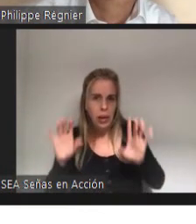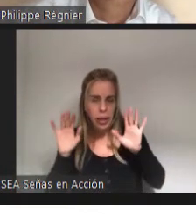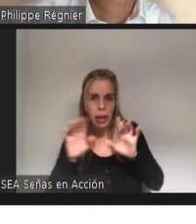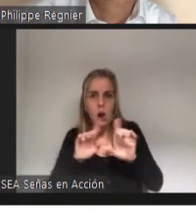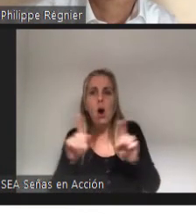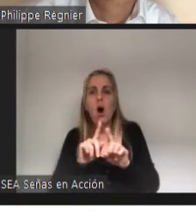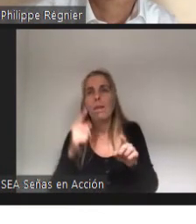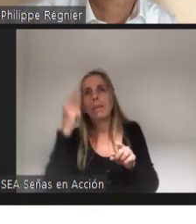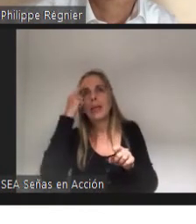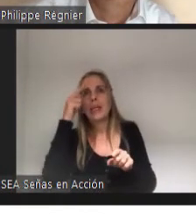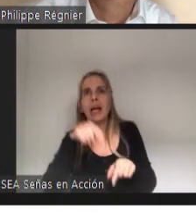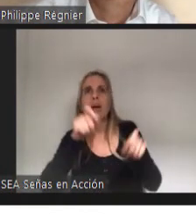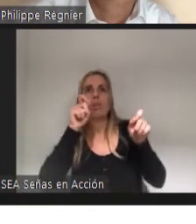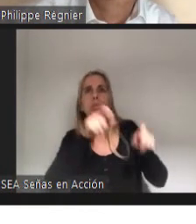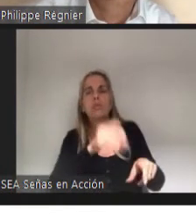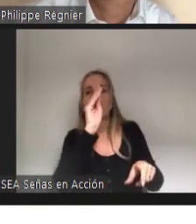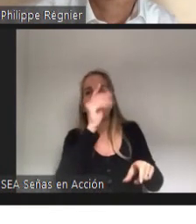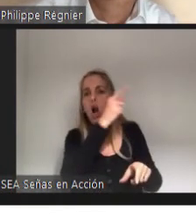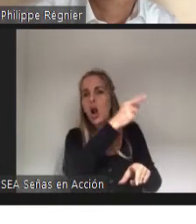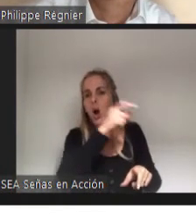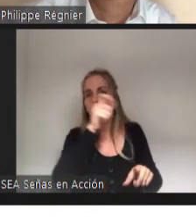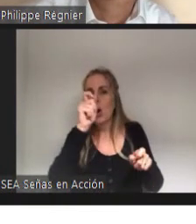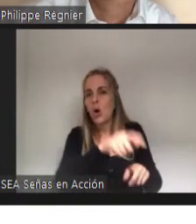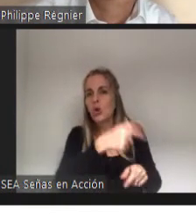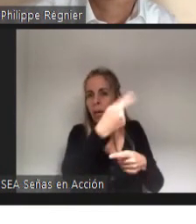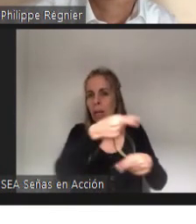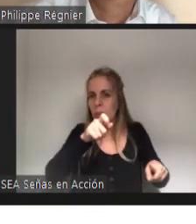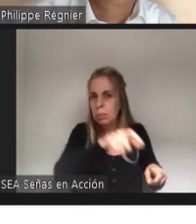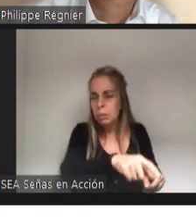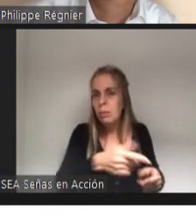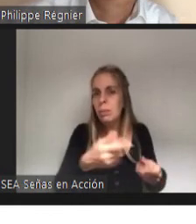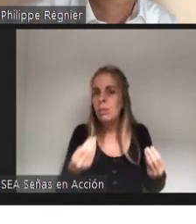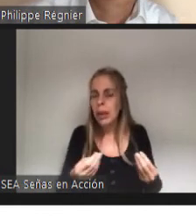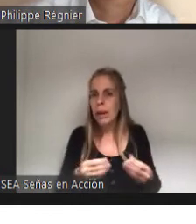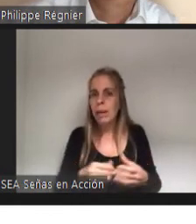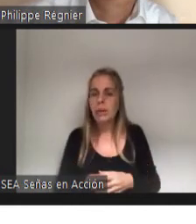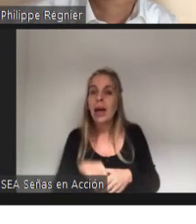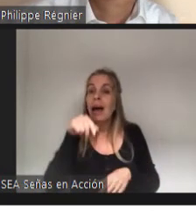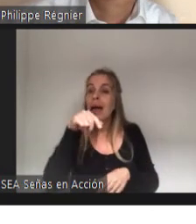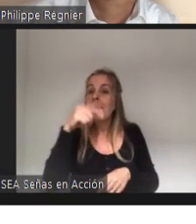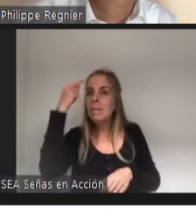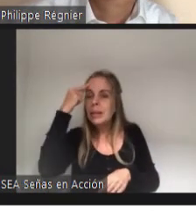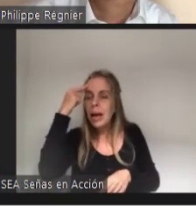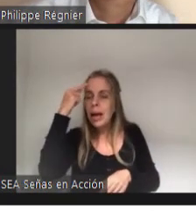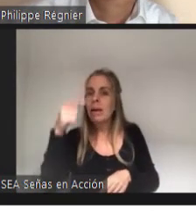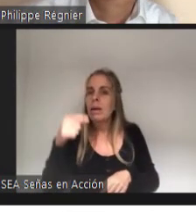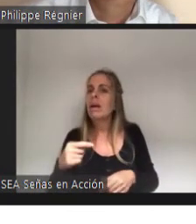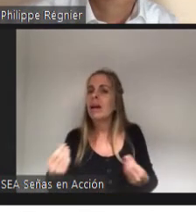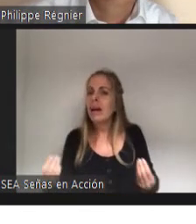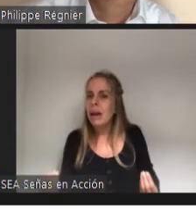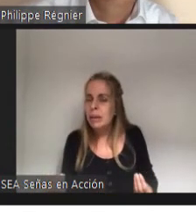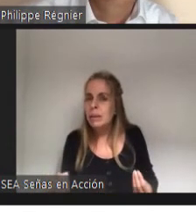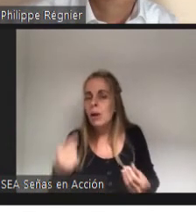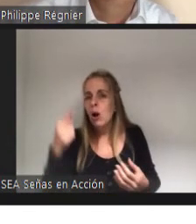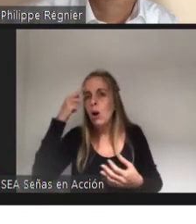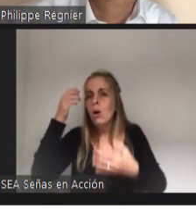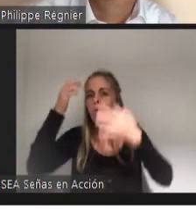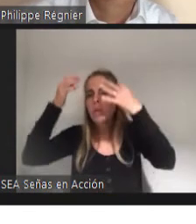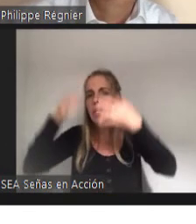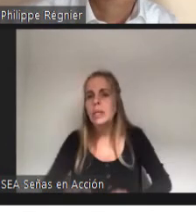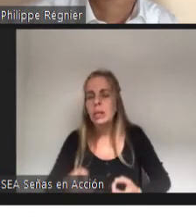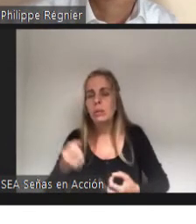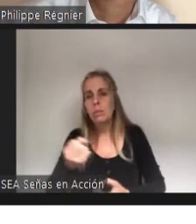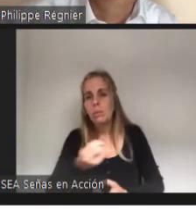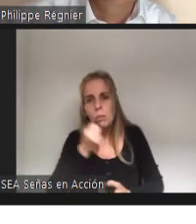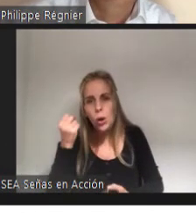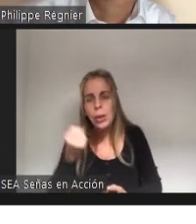having a discussion on what's local or having some sort of reductionism, talking about awareness